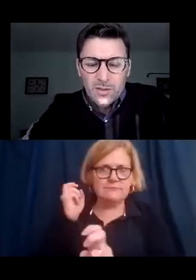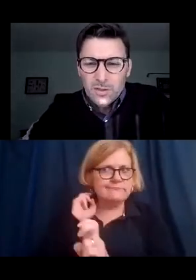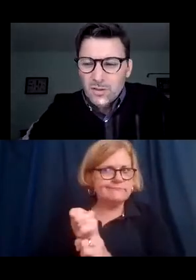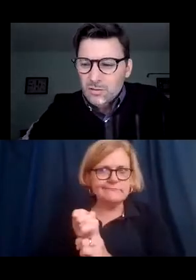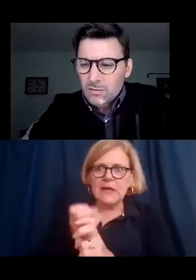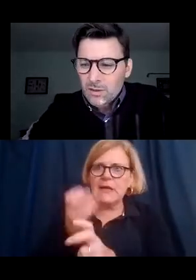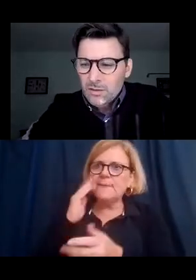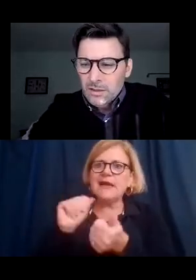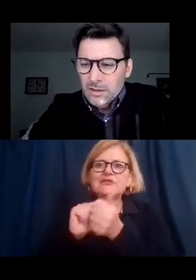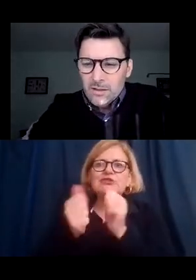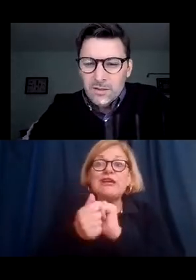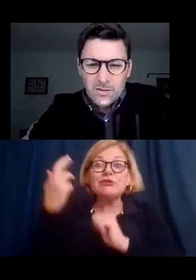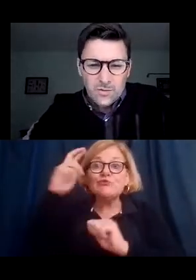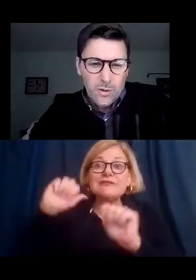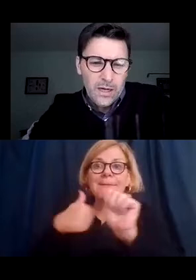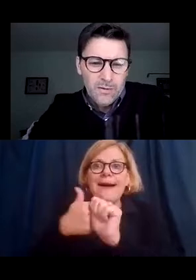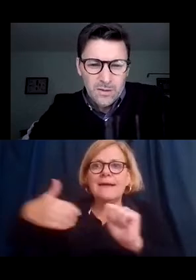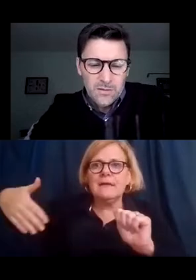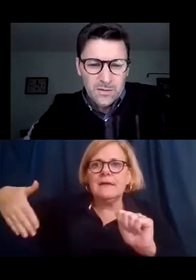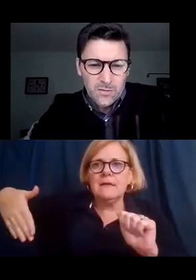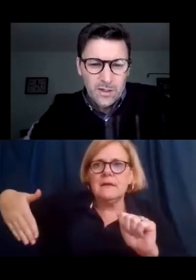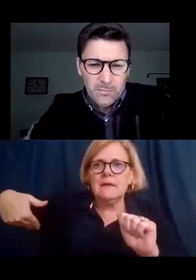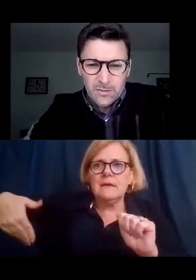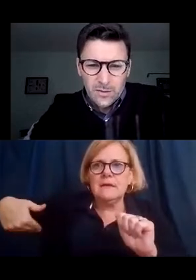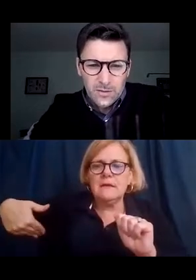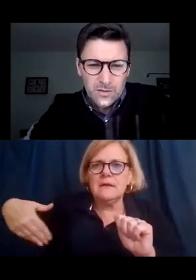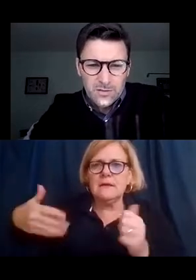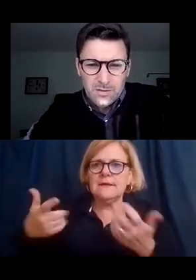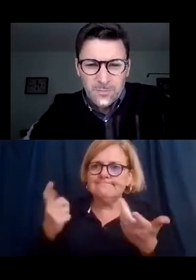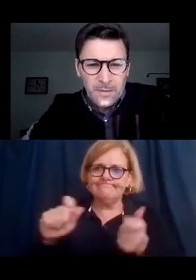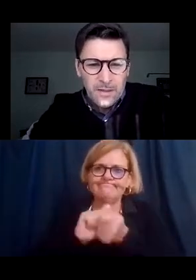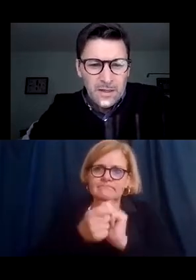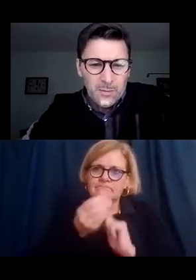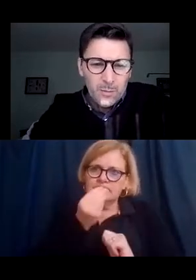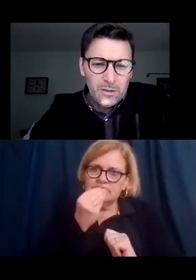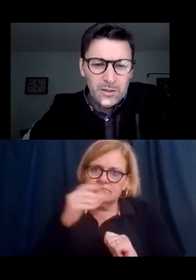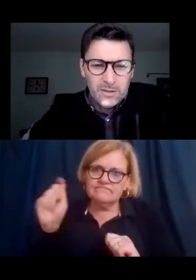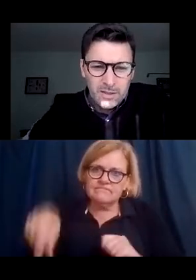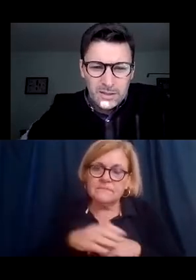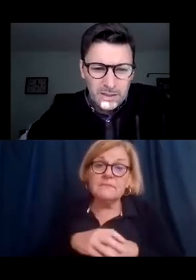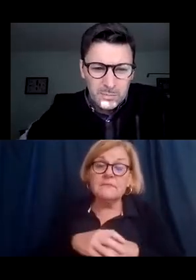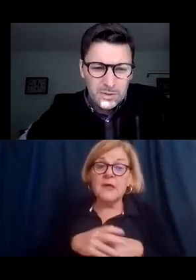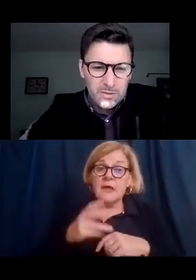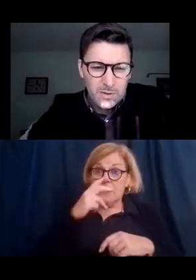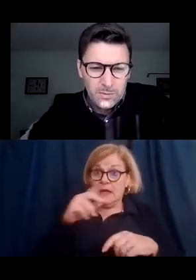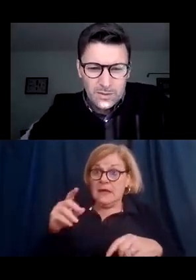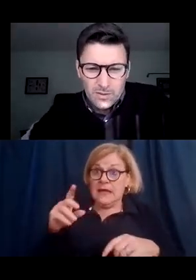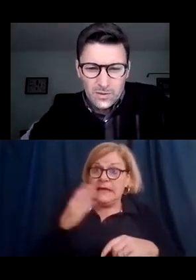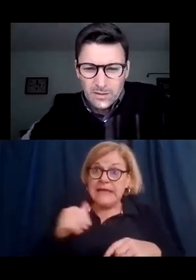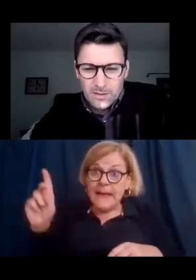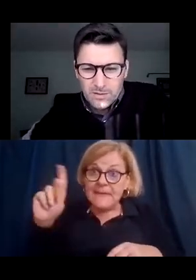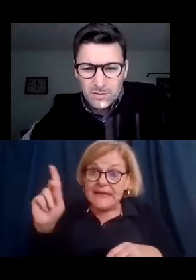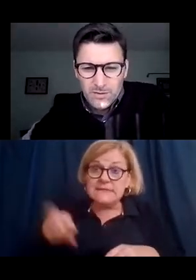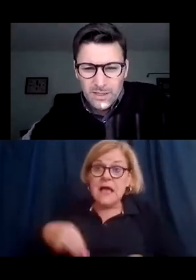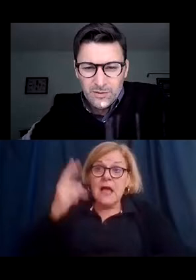aren't changing the underlying things that are driving these chronic medical conditions. And when we look at things like diabetes or hypertension